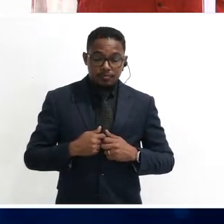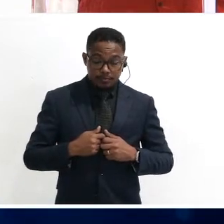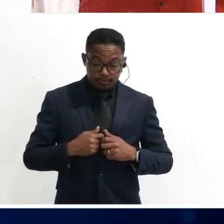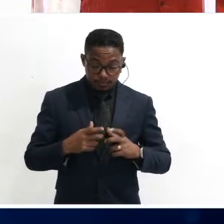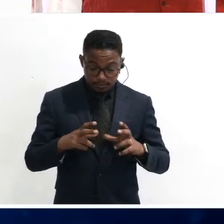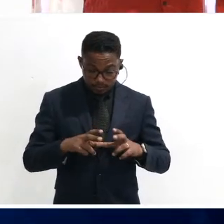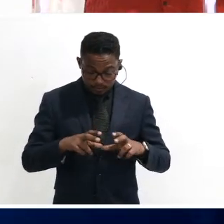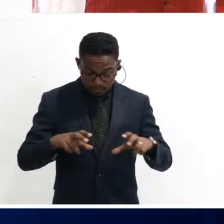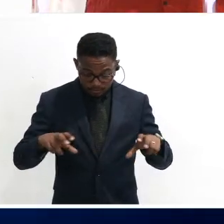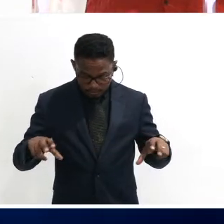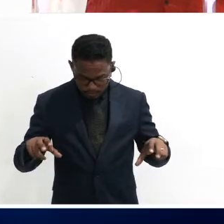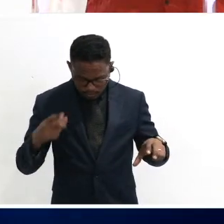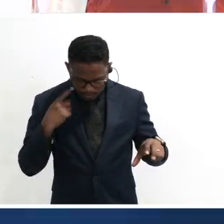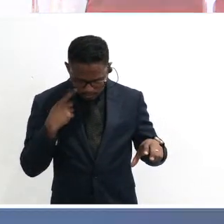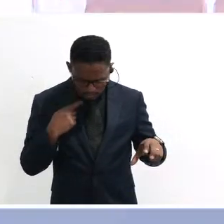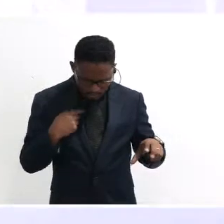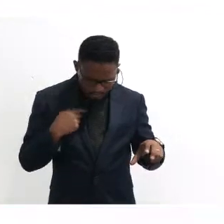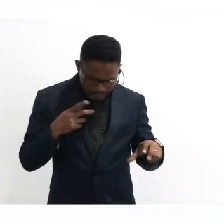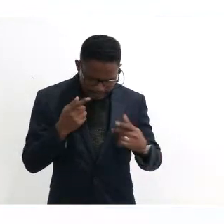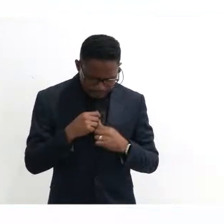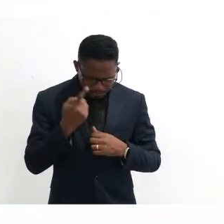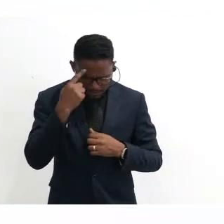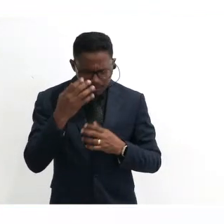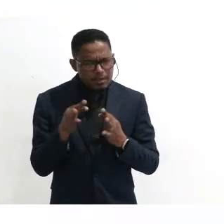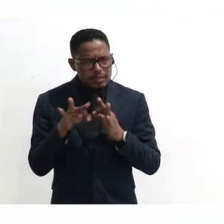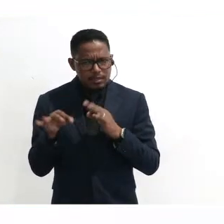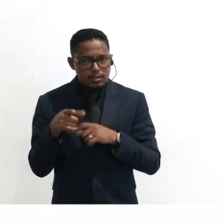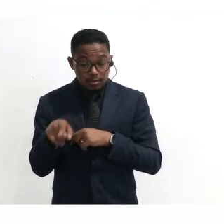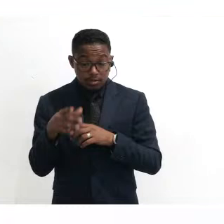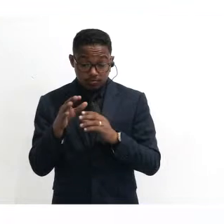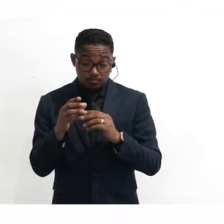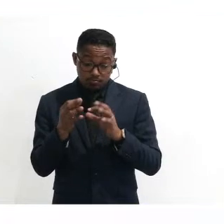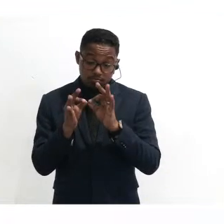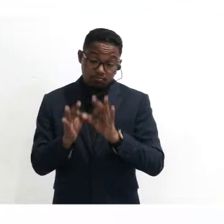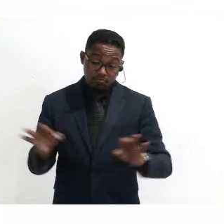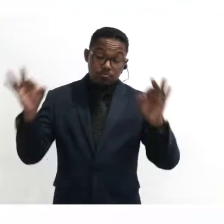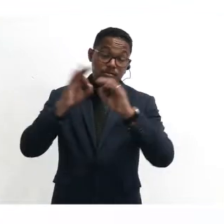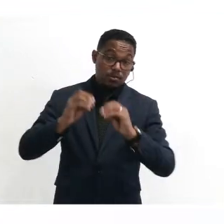still the most important. If it's by advanced technology, then it's something else.